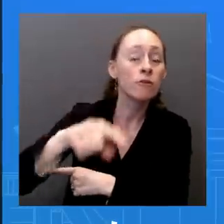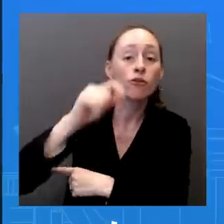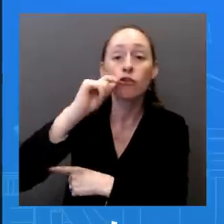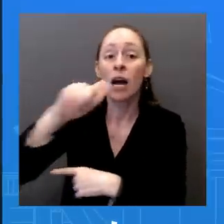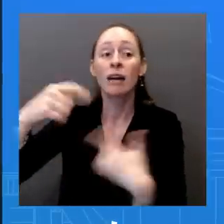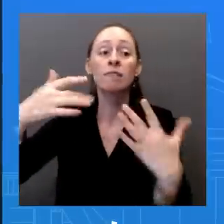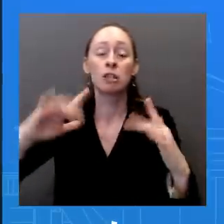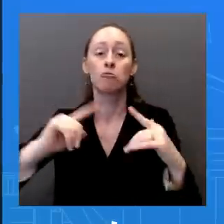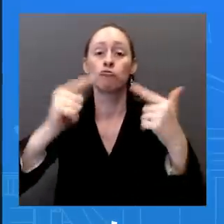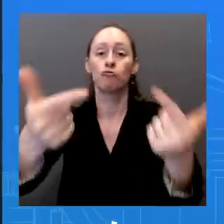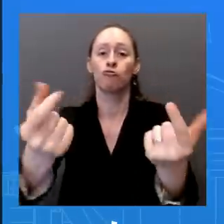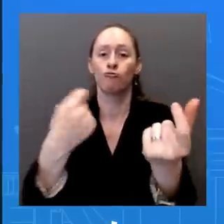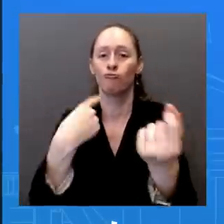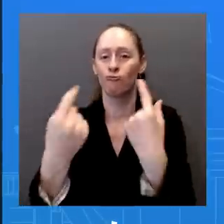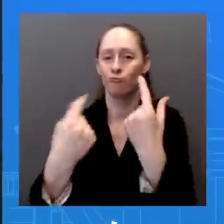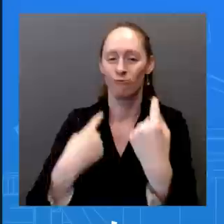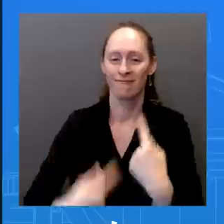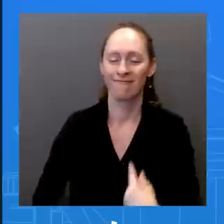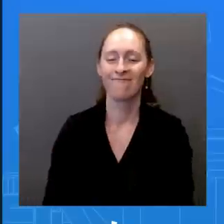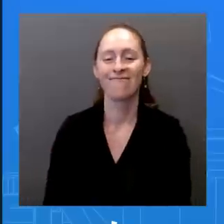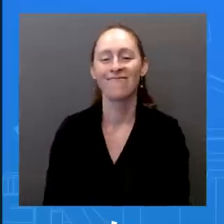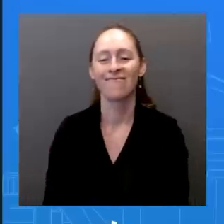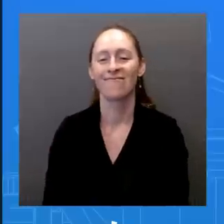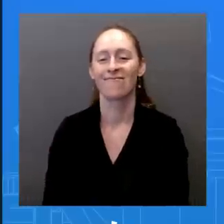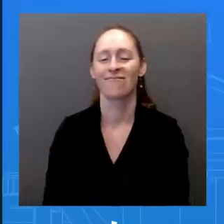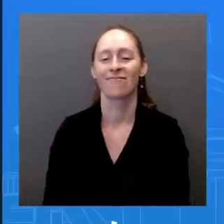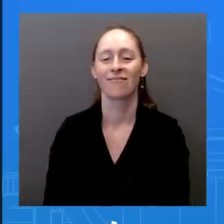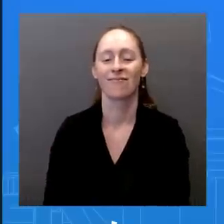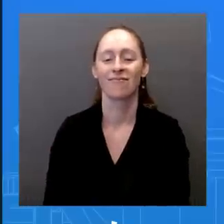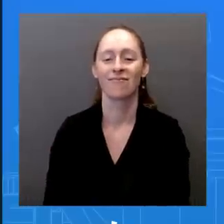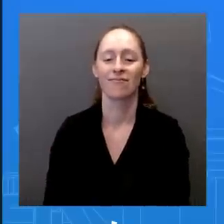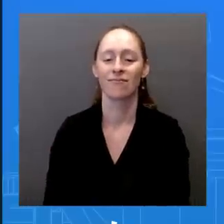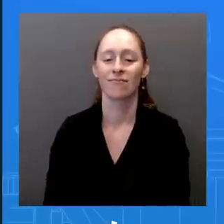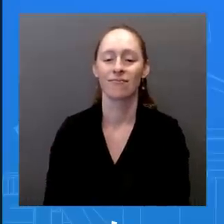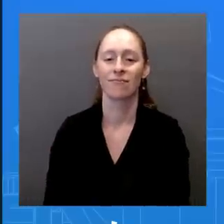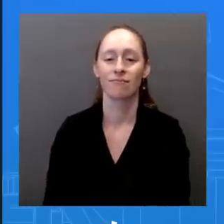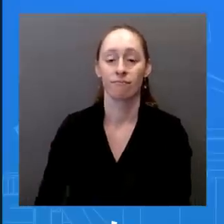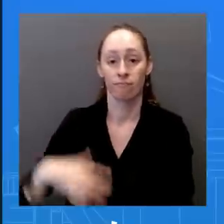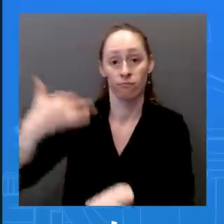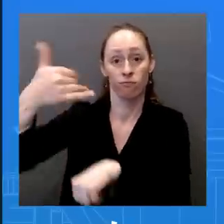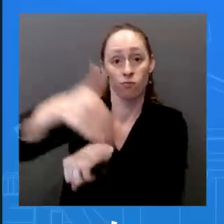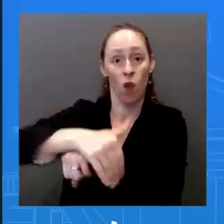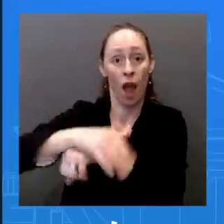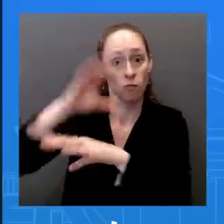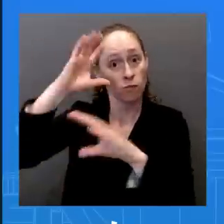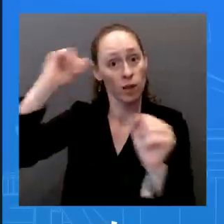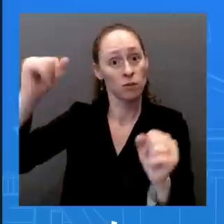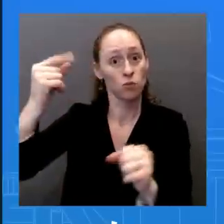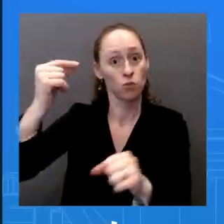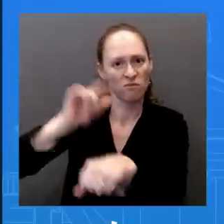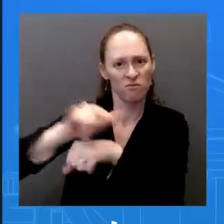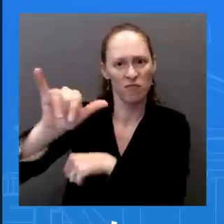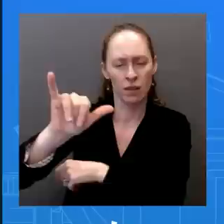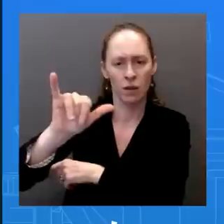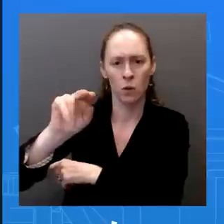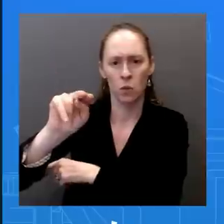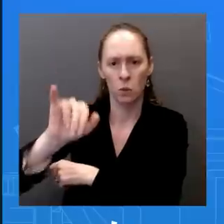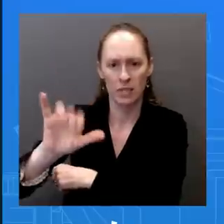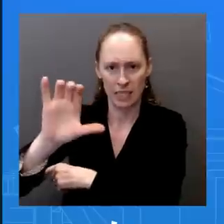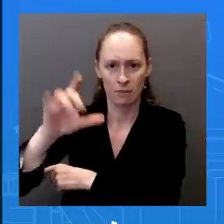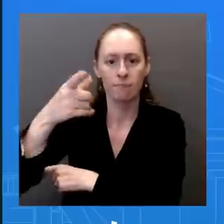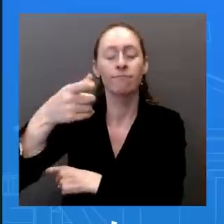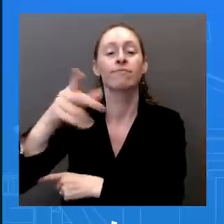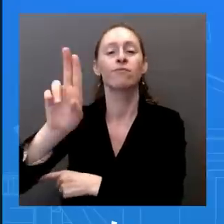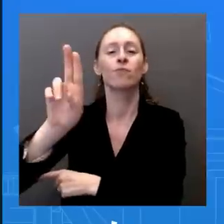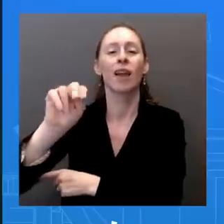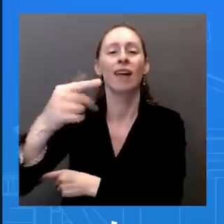Biden will board Air Force One for New York to participate in the UN General Assembly tomorrow. And we believe that the